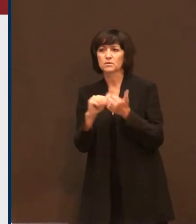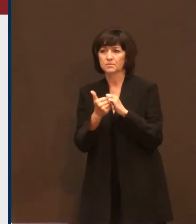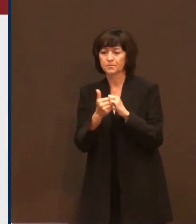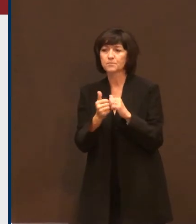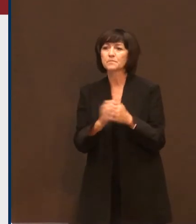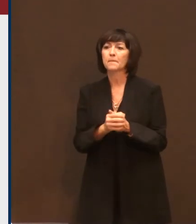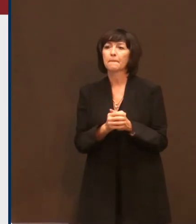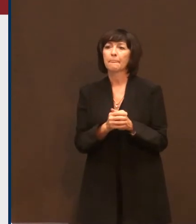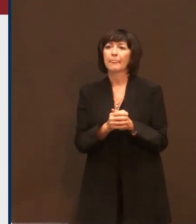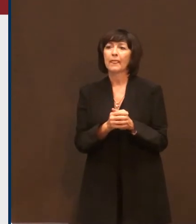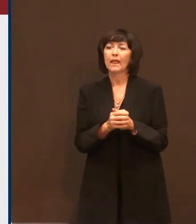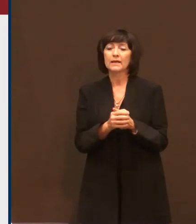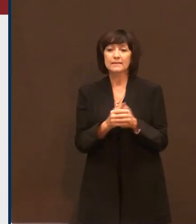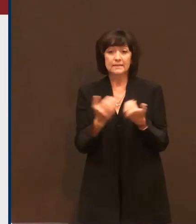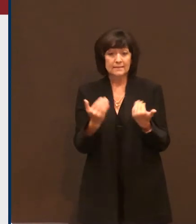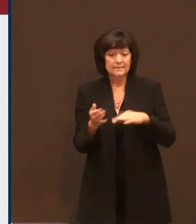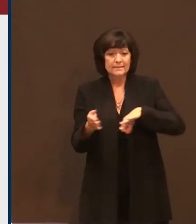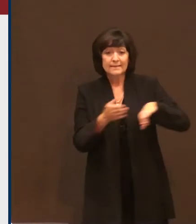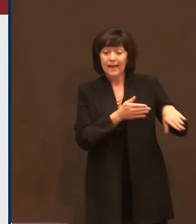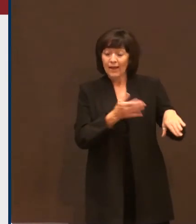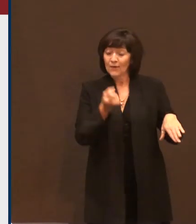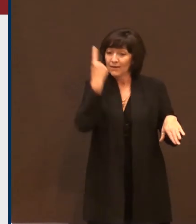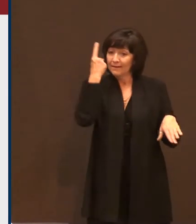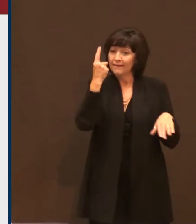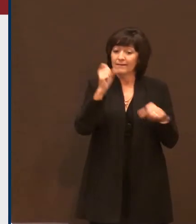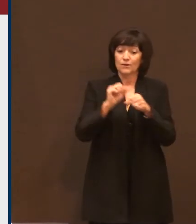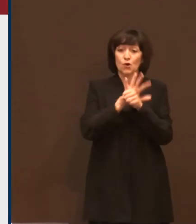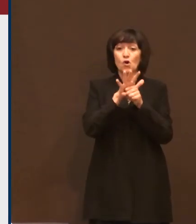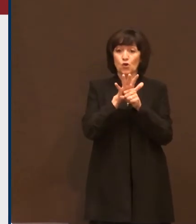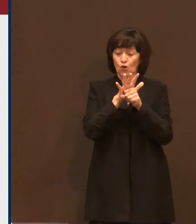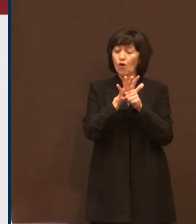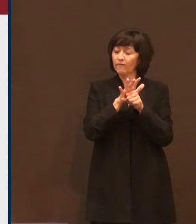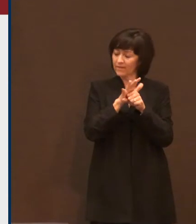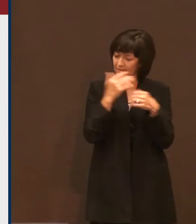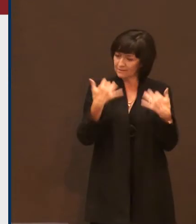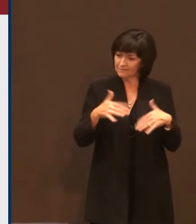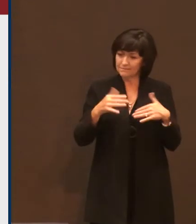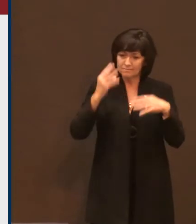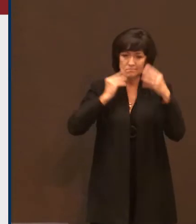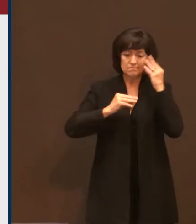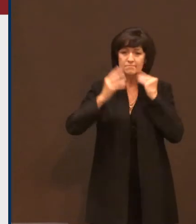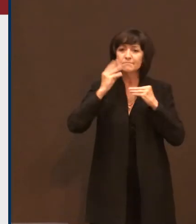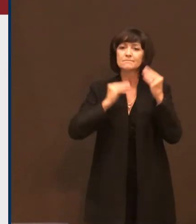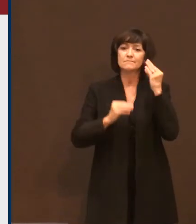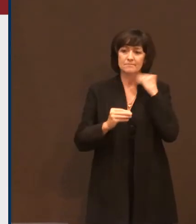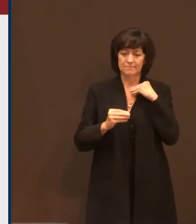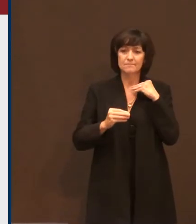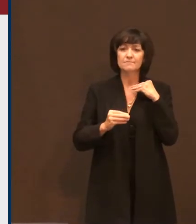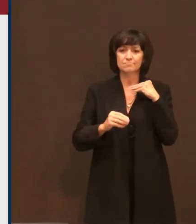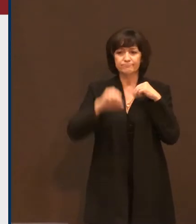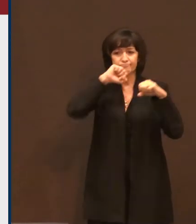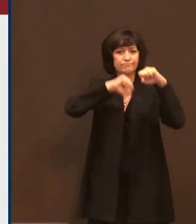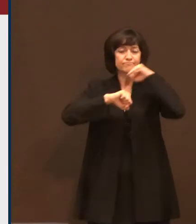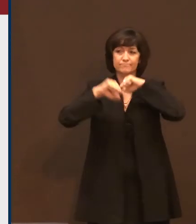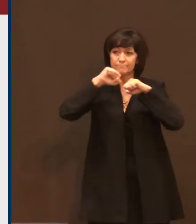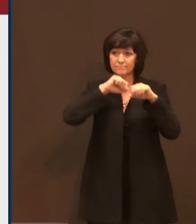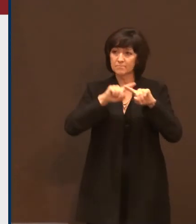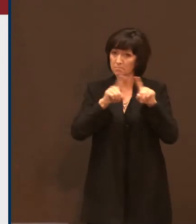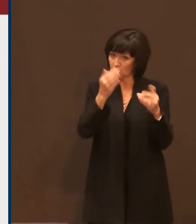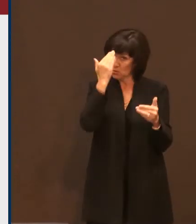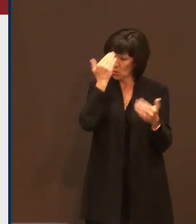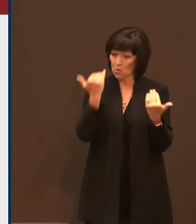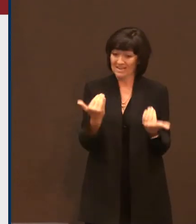2020 hasn't thrown enough at us, I want to make sure I hit our hurricane preparedness message again. Slide up here today is from